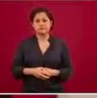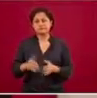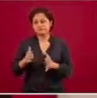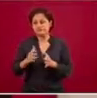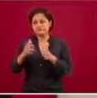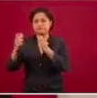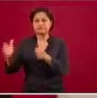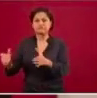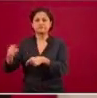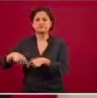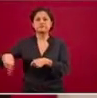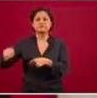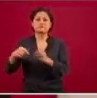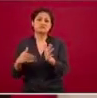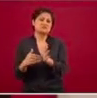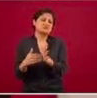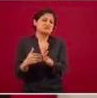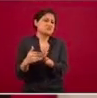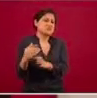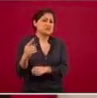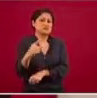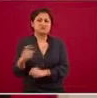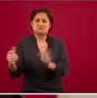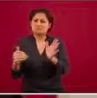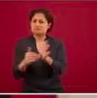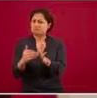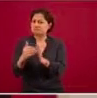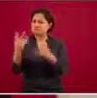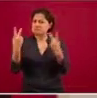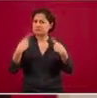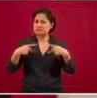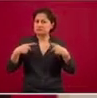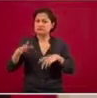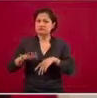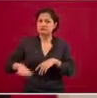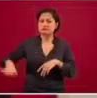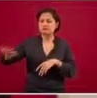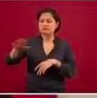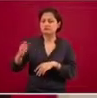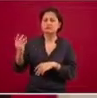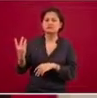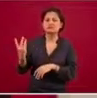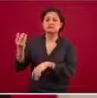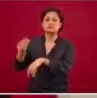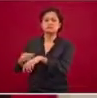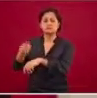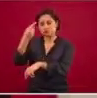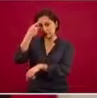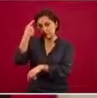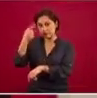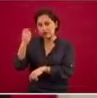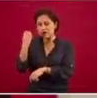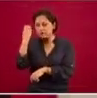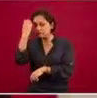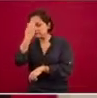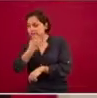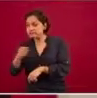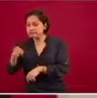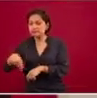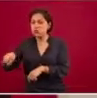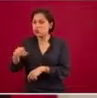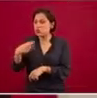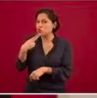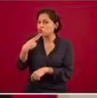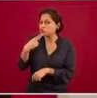the world. And then we have another implementation period in which we can evaluate it. We're using